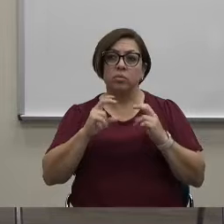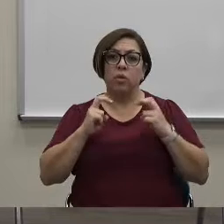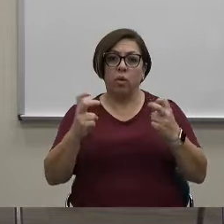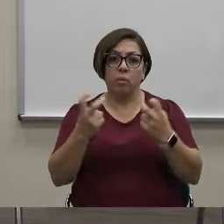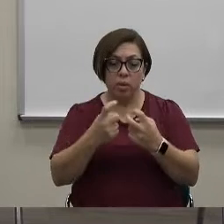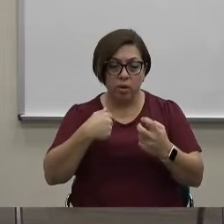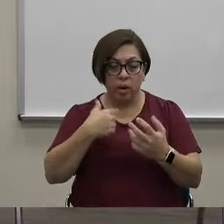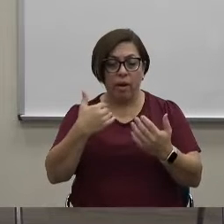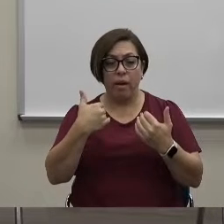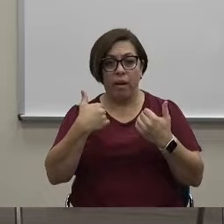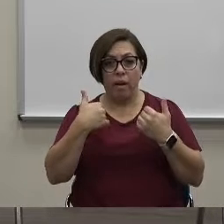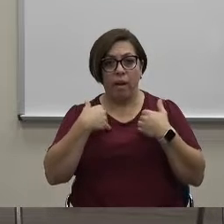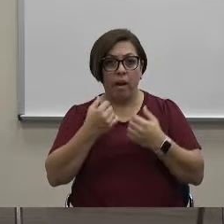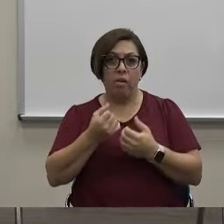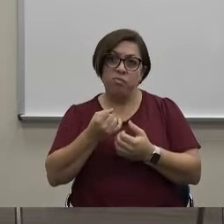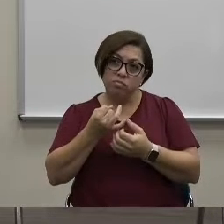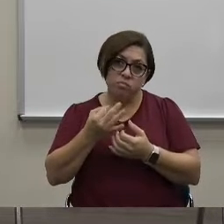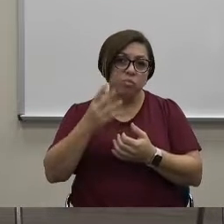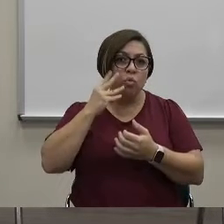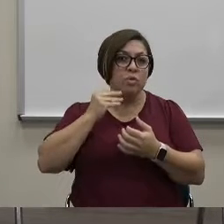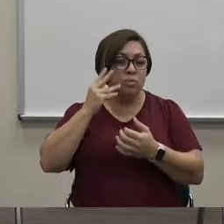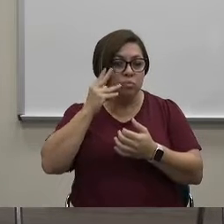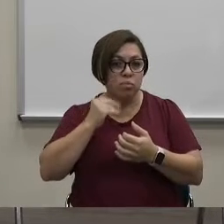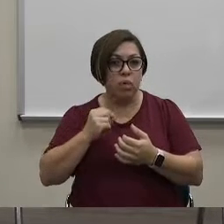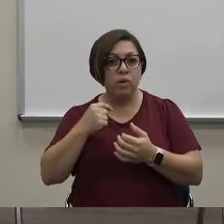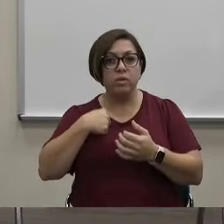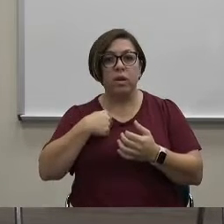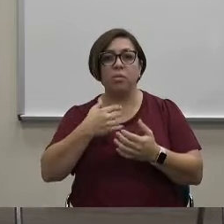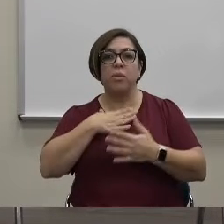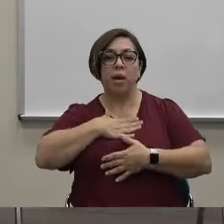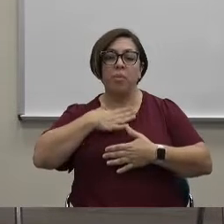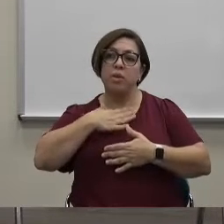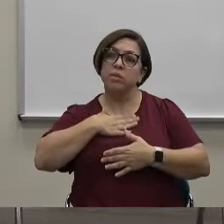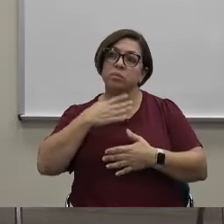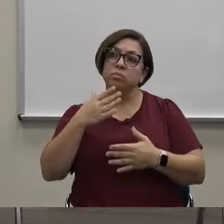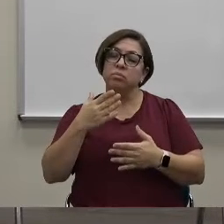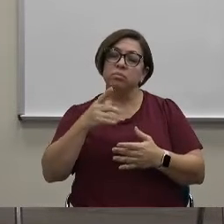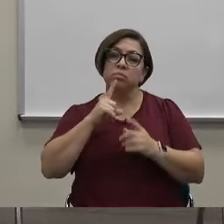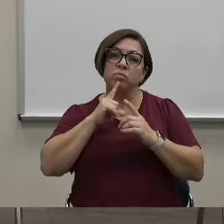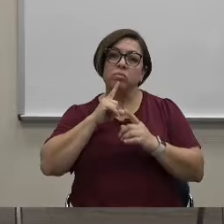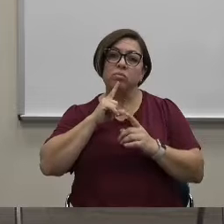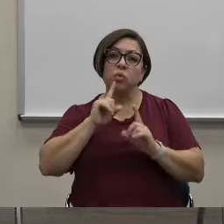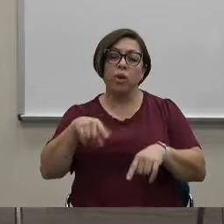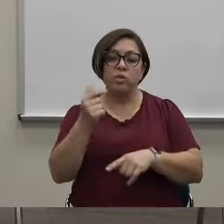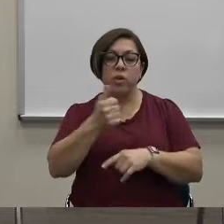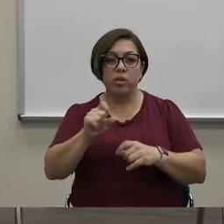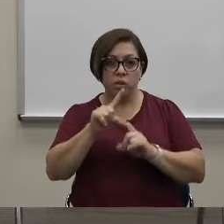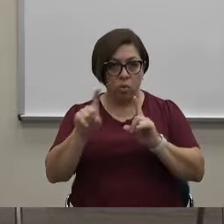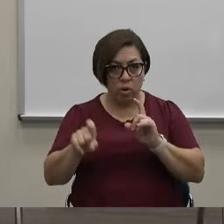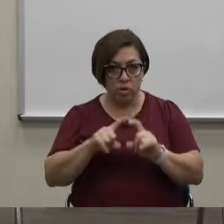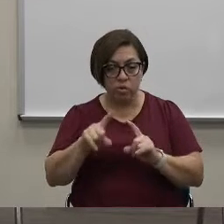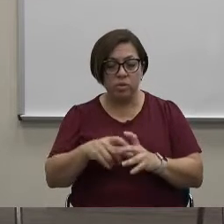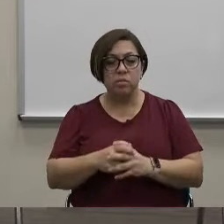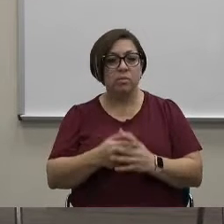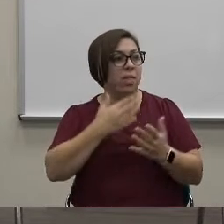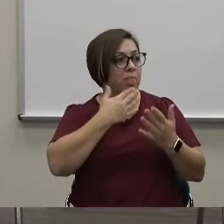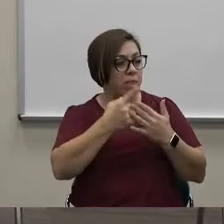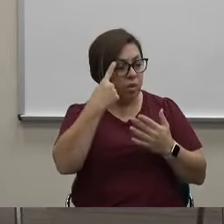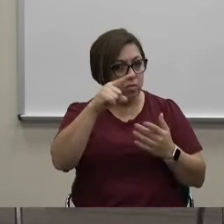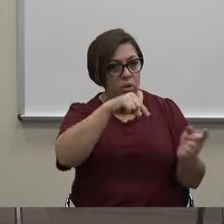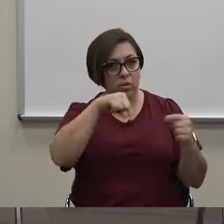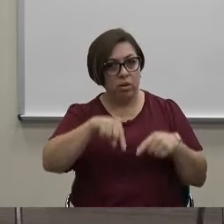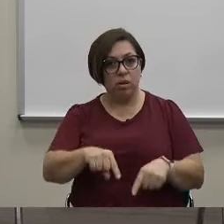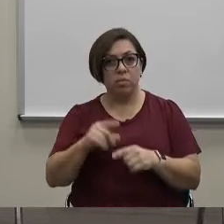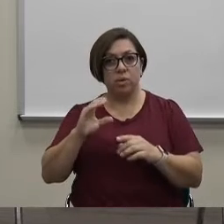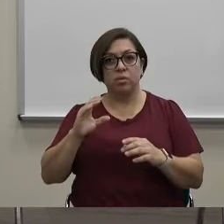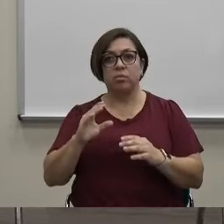doing this, so I'm happy to answer any question that anybody would have. Okay. Thank you, gentlemen, for being here this evening. The